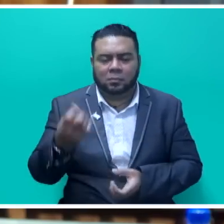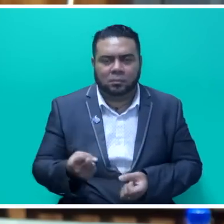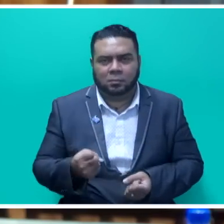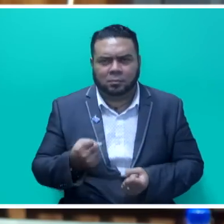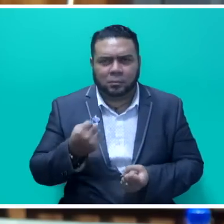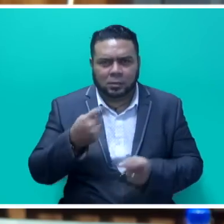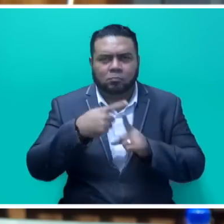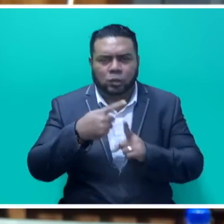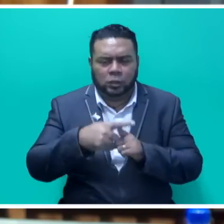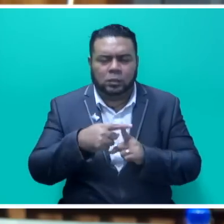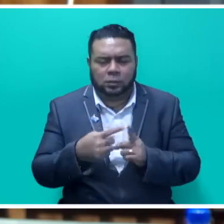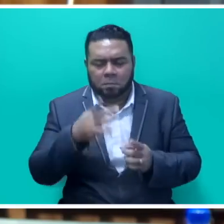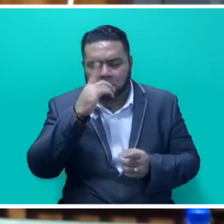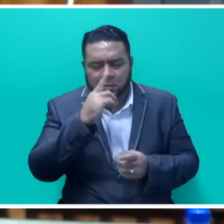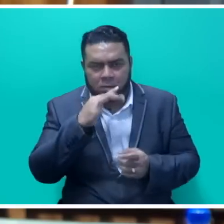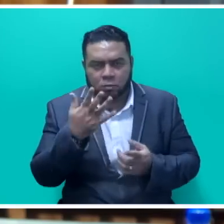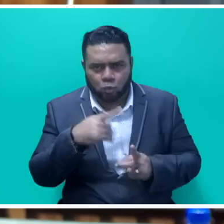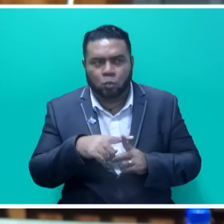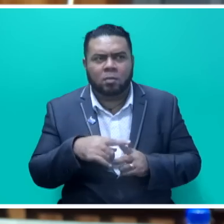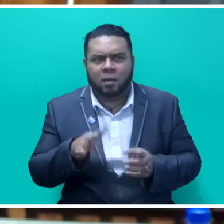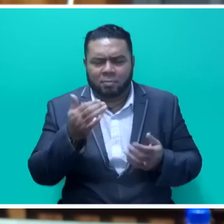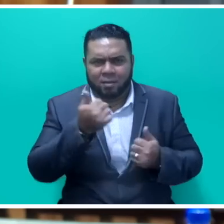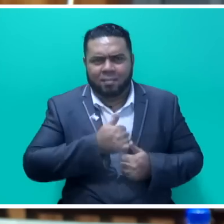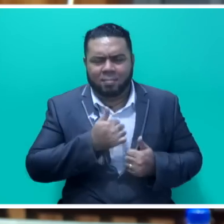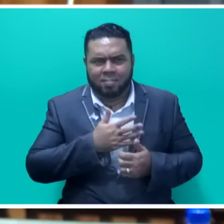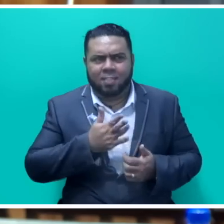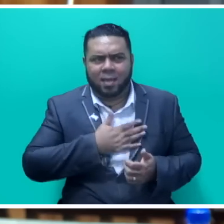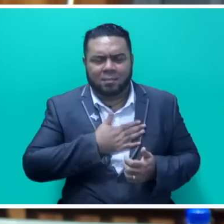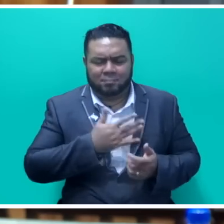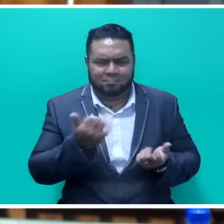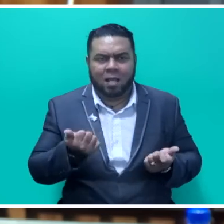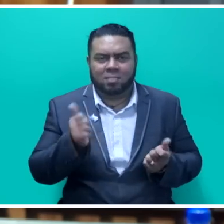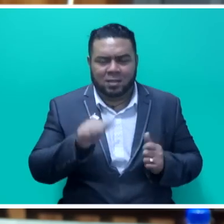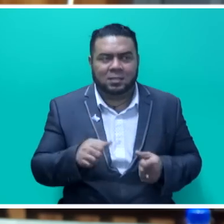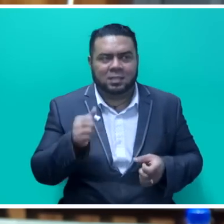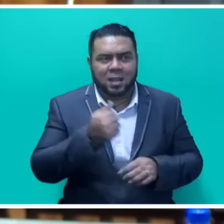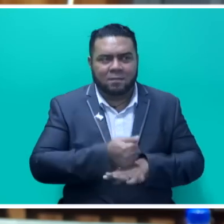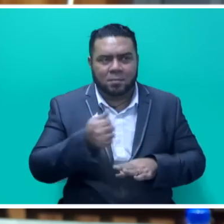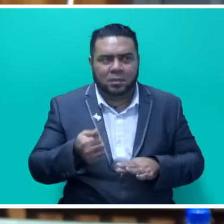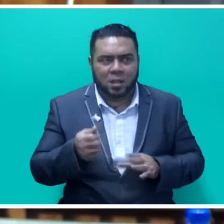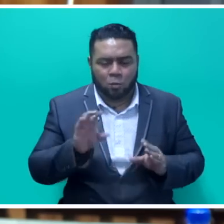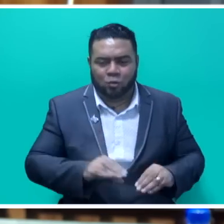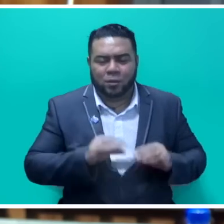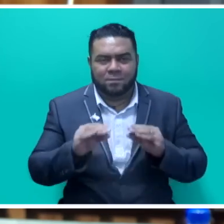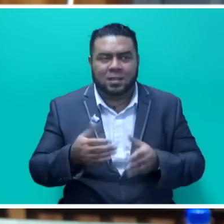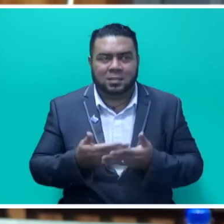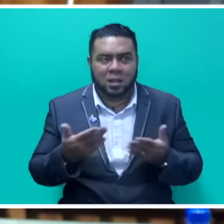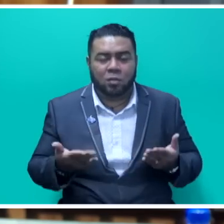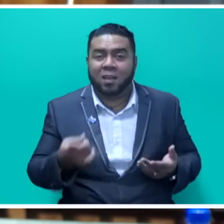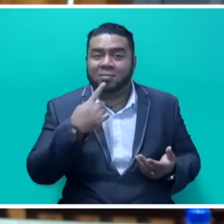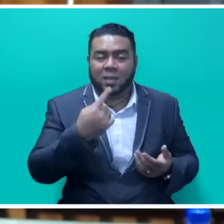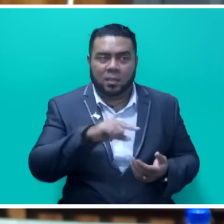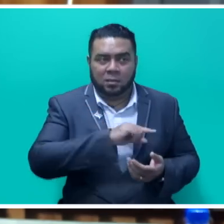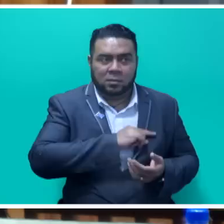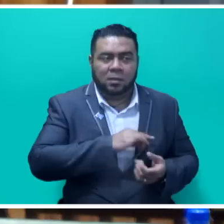optimism. People like this government. Yes. They want to invest now, Mr. Speaker. Yes. They are telling us, yes,